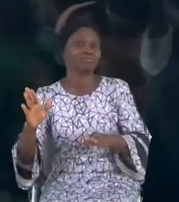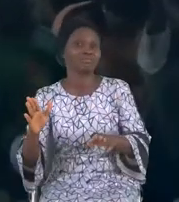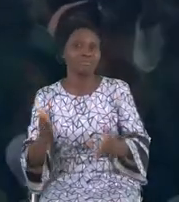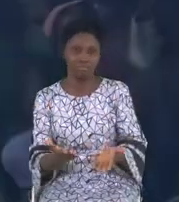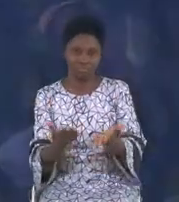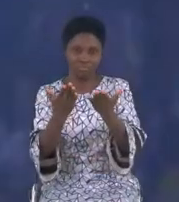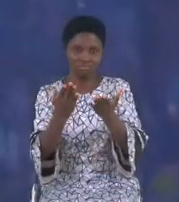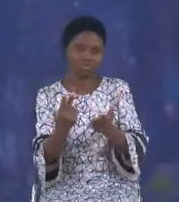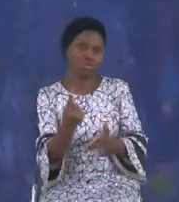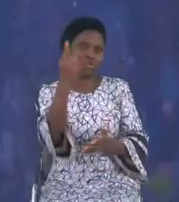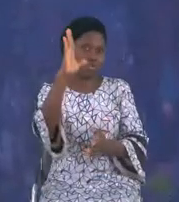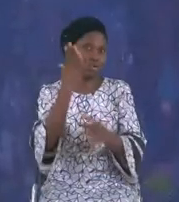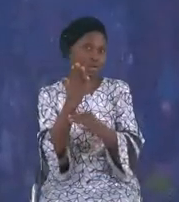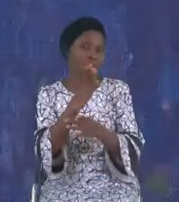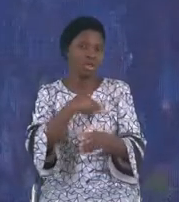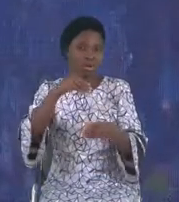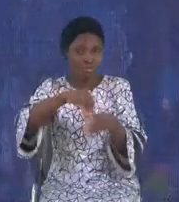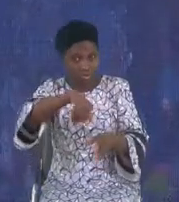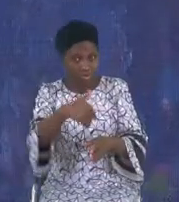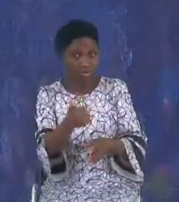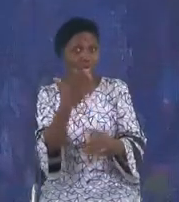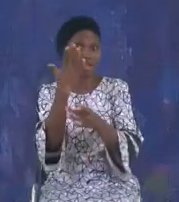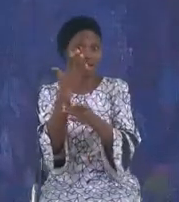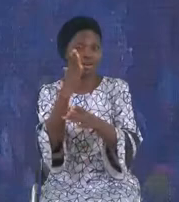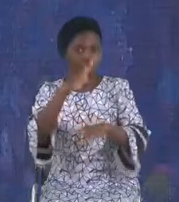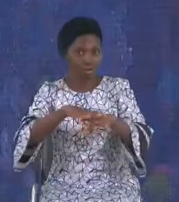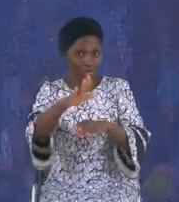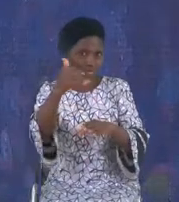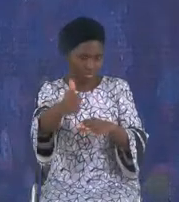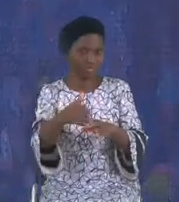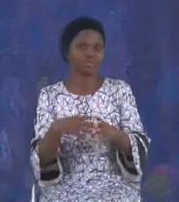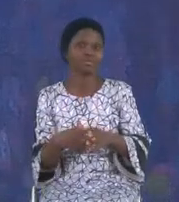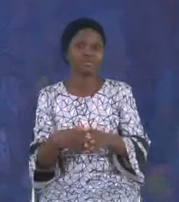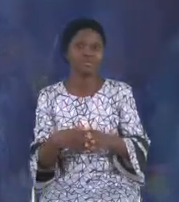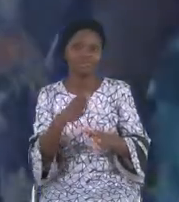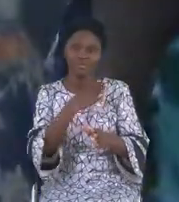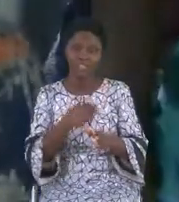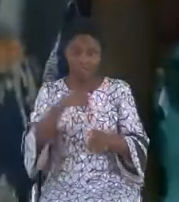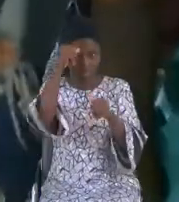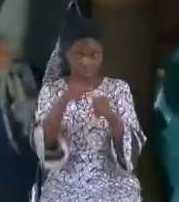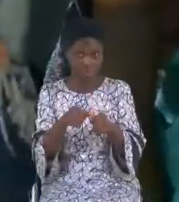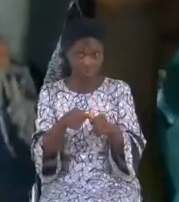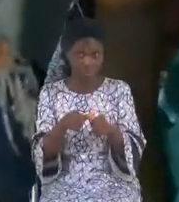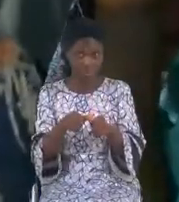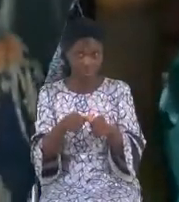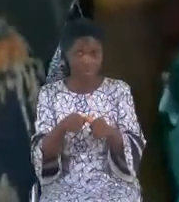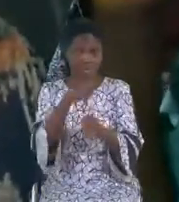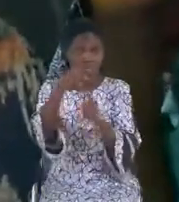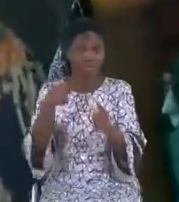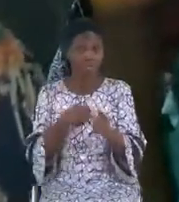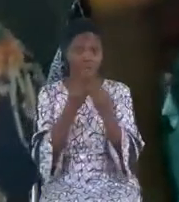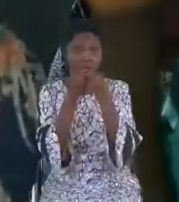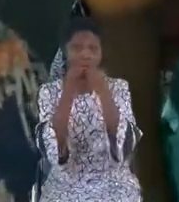hand and you laid the other hand on yourself and remember when we mentioned the name of